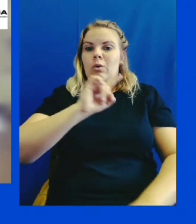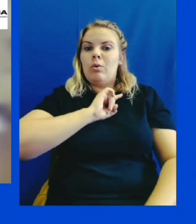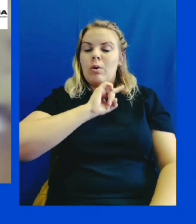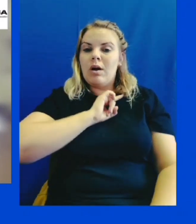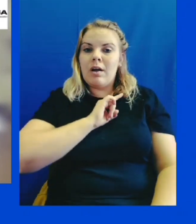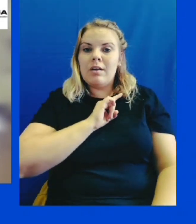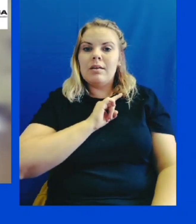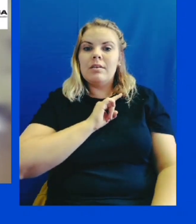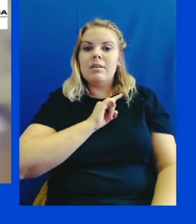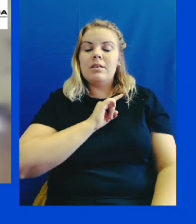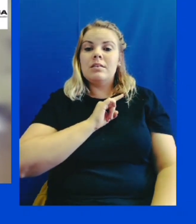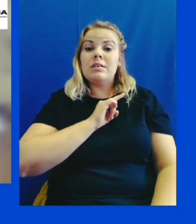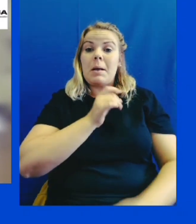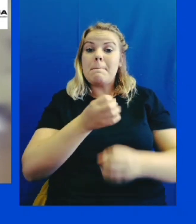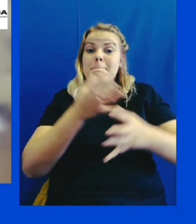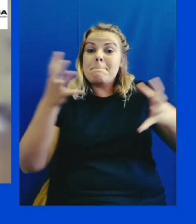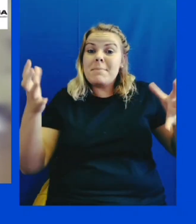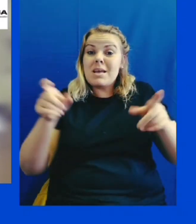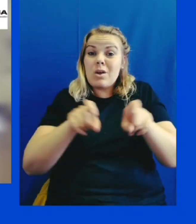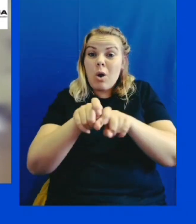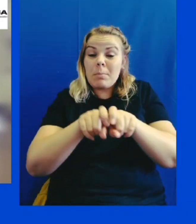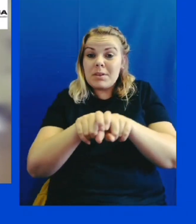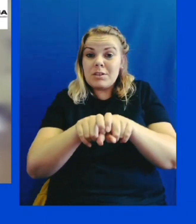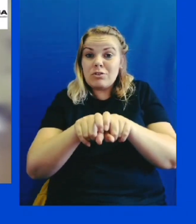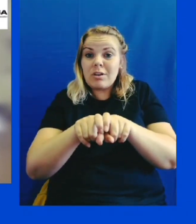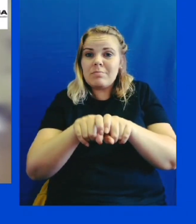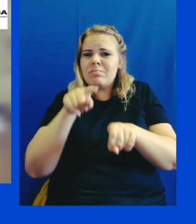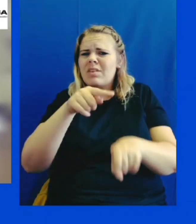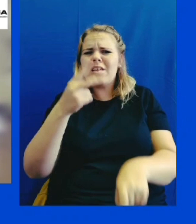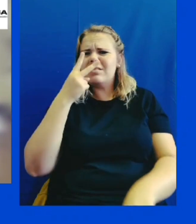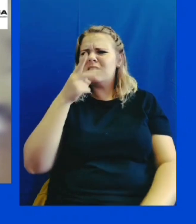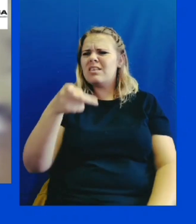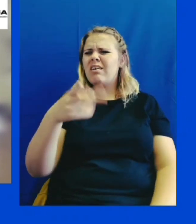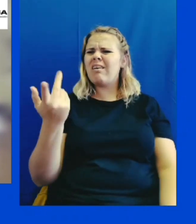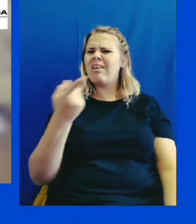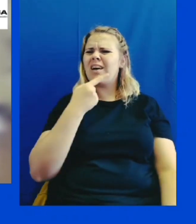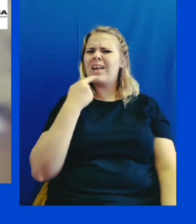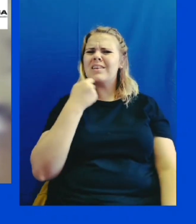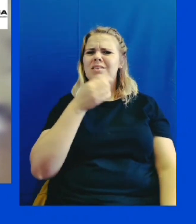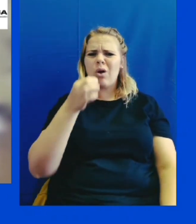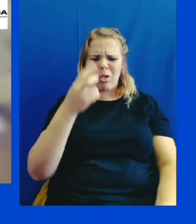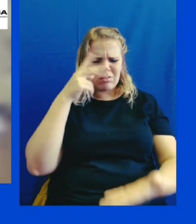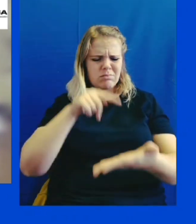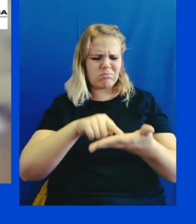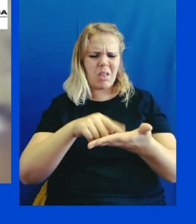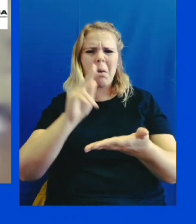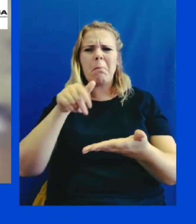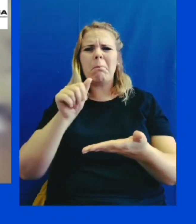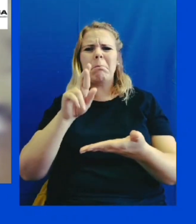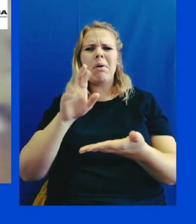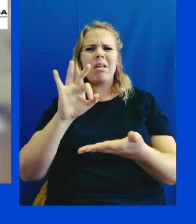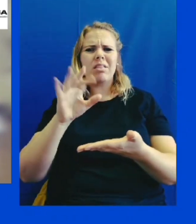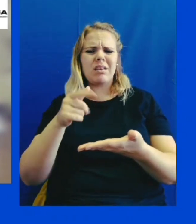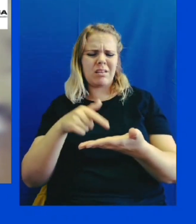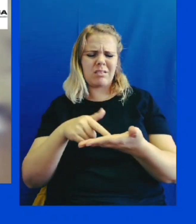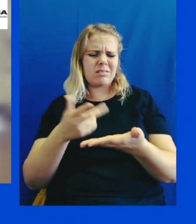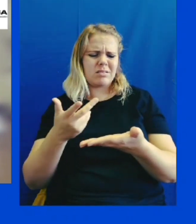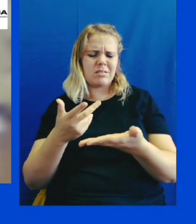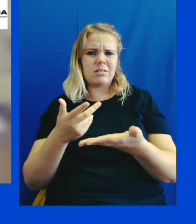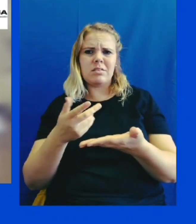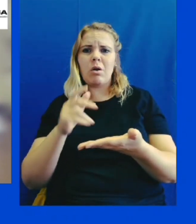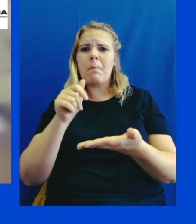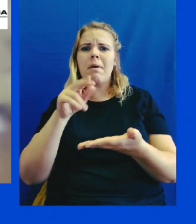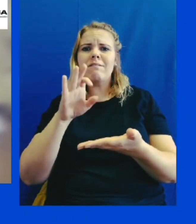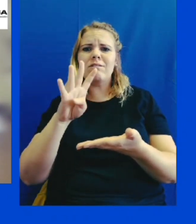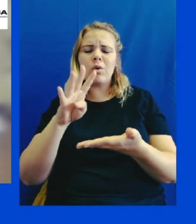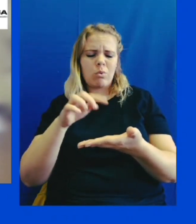see in our big competitions, even though they don't look like tough holes on paper, one and three can sometimes